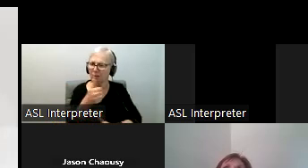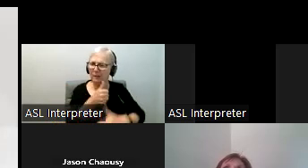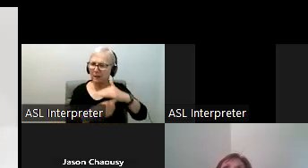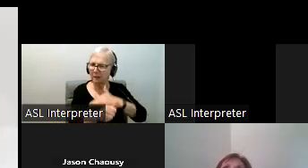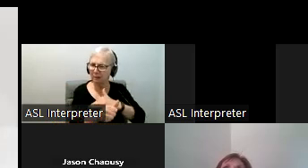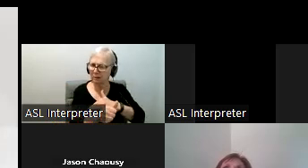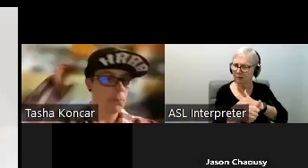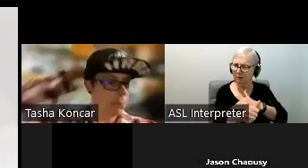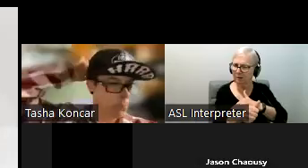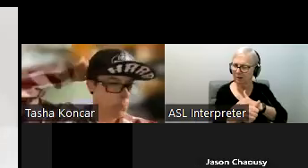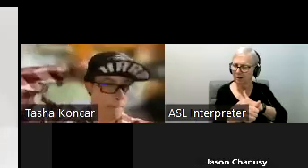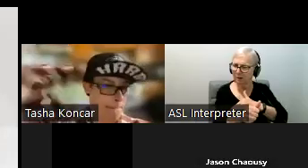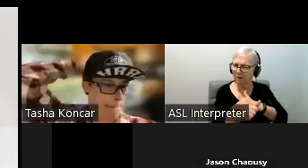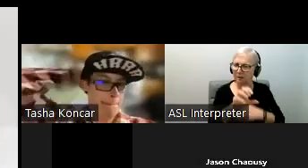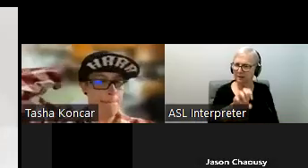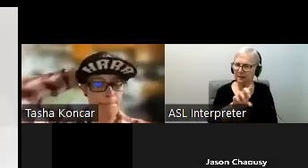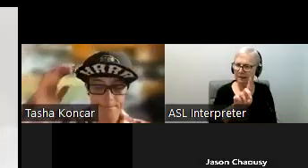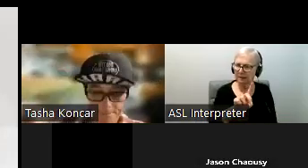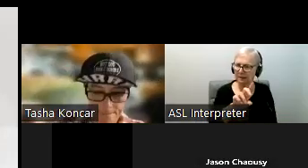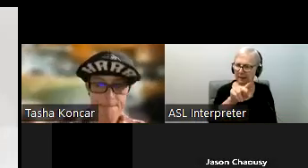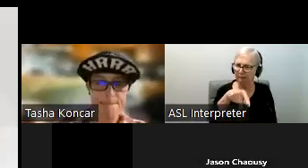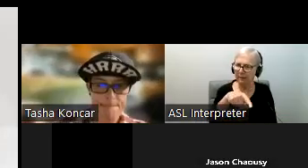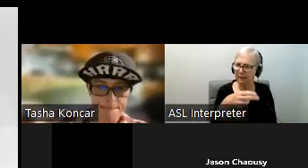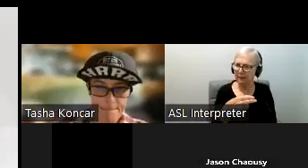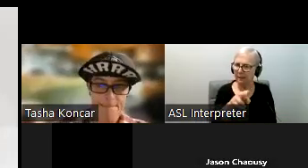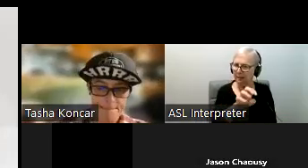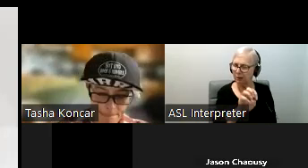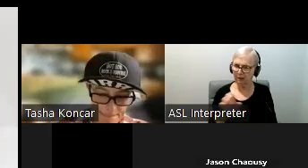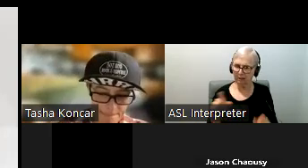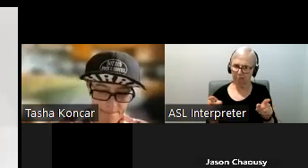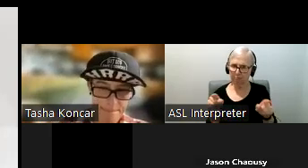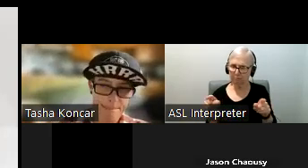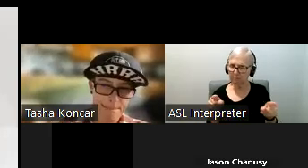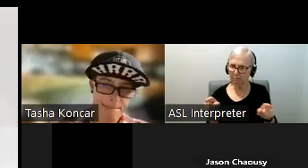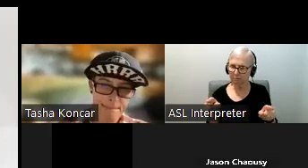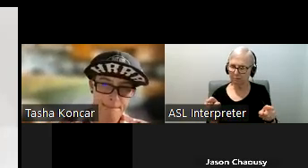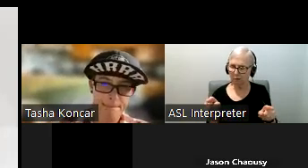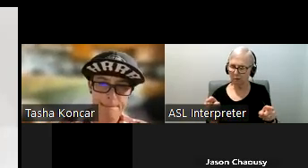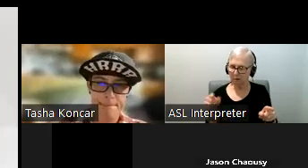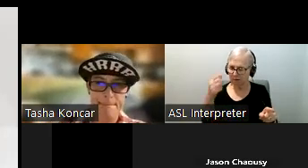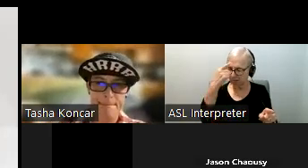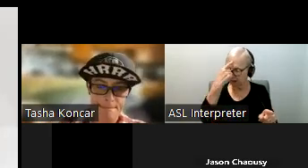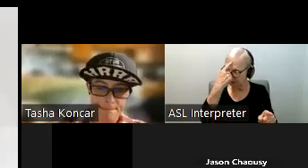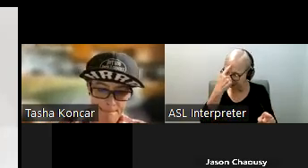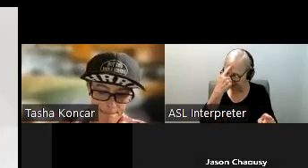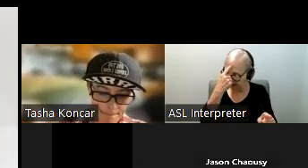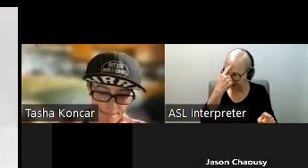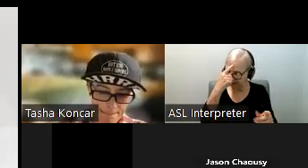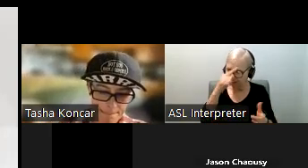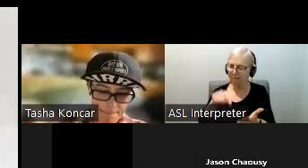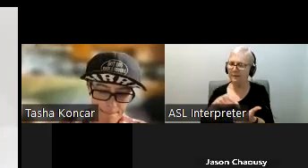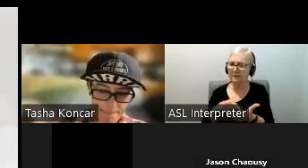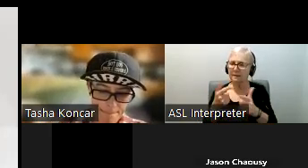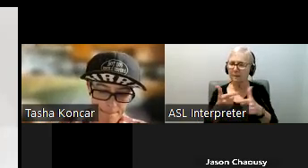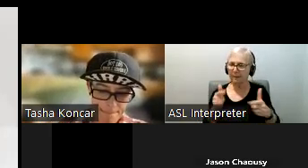that could be covered under CDPHE. Right. And what occurs to me is that this is a big part